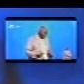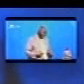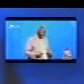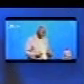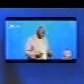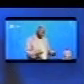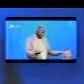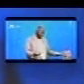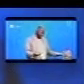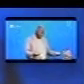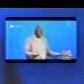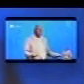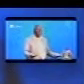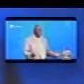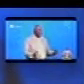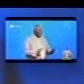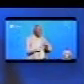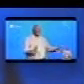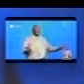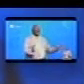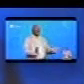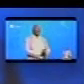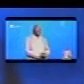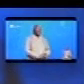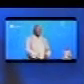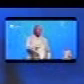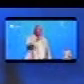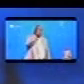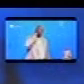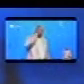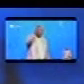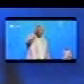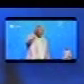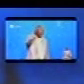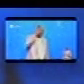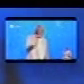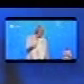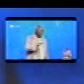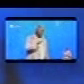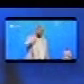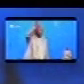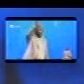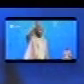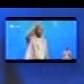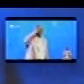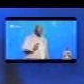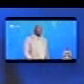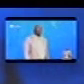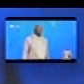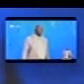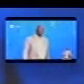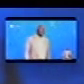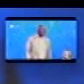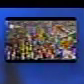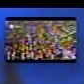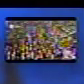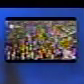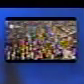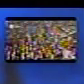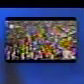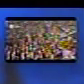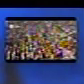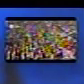the man, blindness, the demon, two, anyone the danger, he speaks to cannot resist the word for